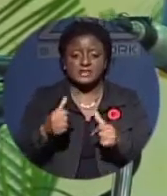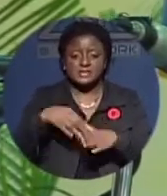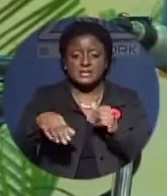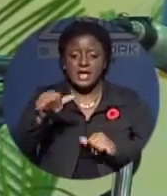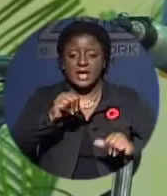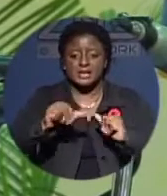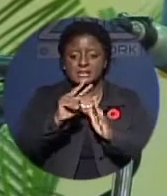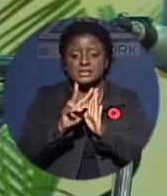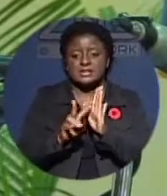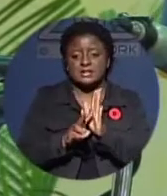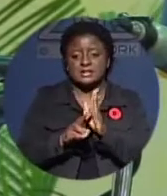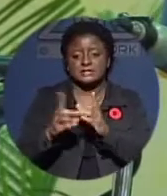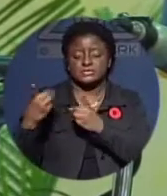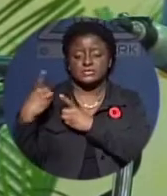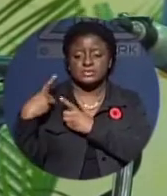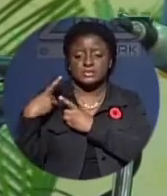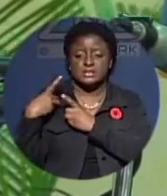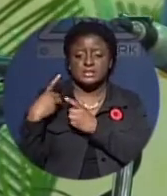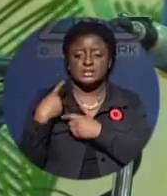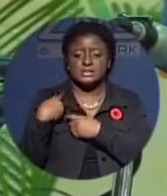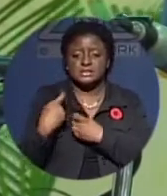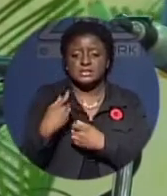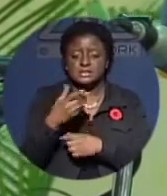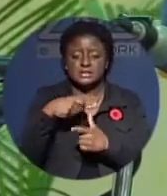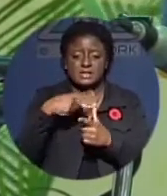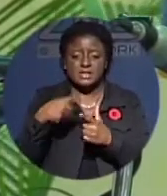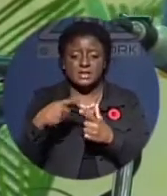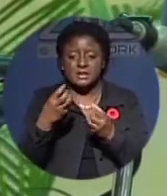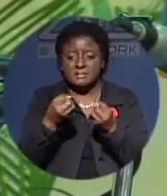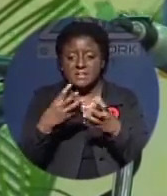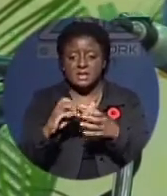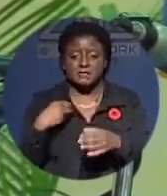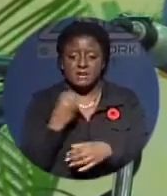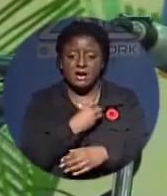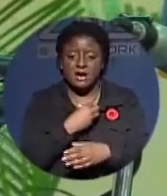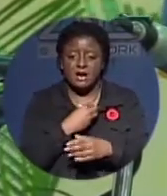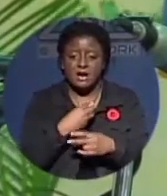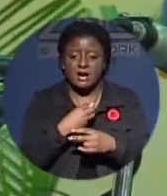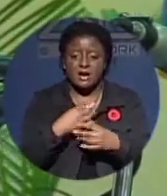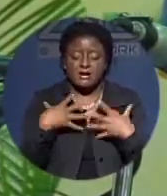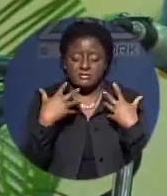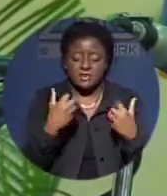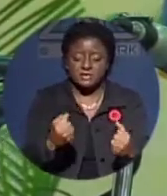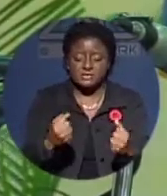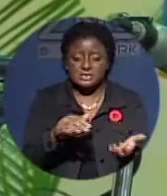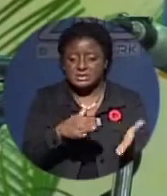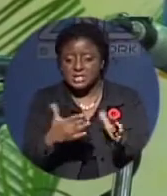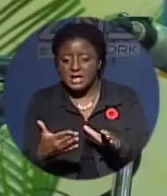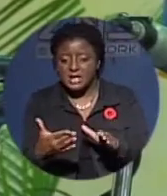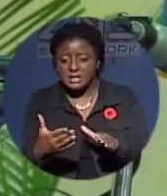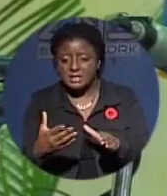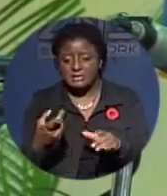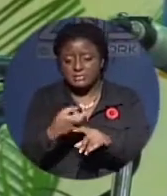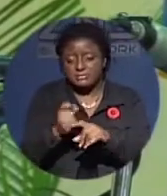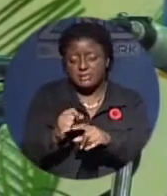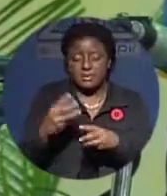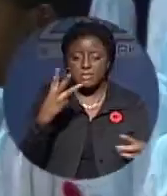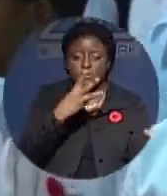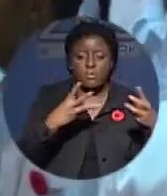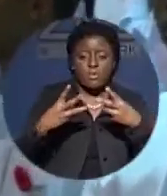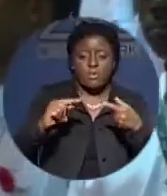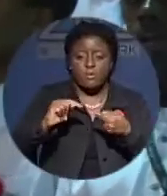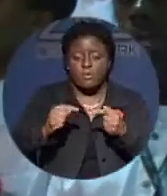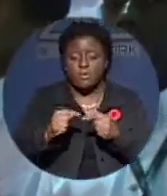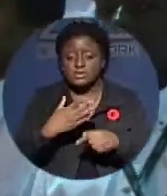duty. And since then, many of our veterans have died of war wounds or of natural